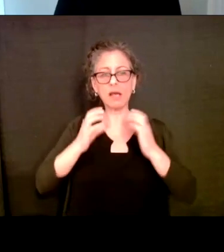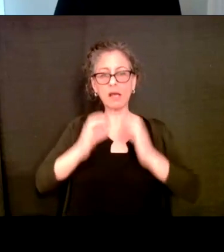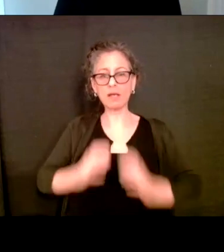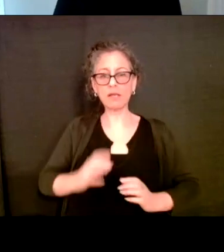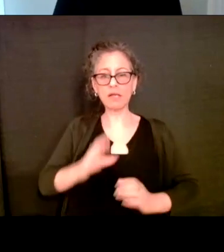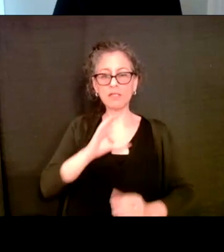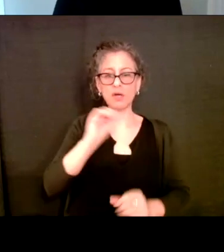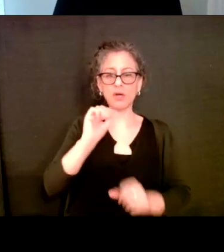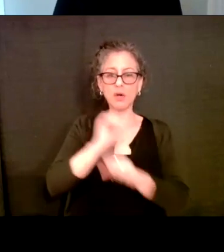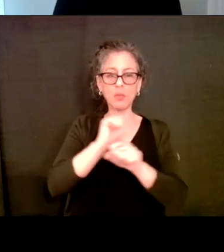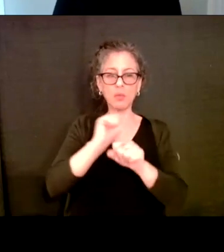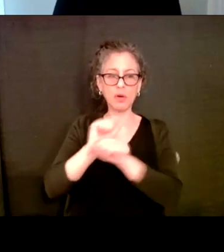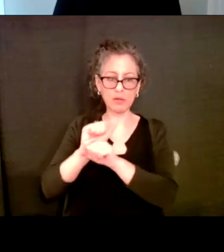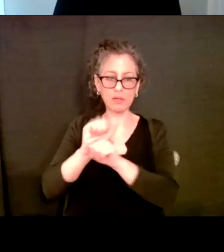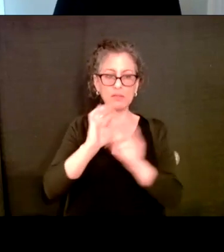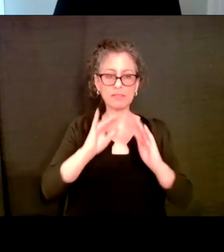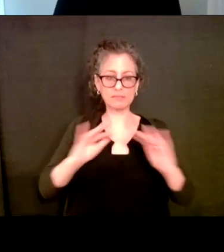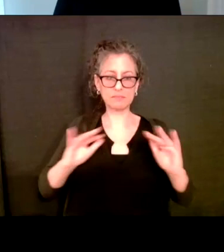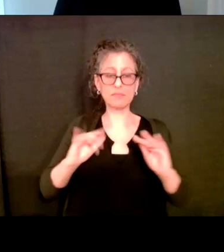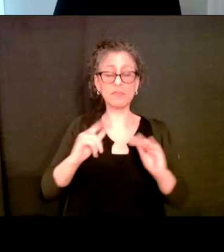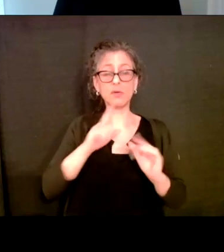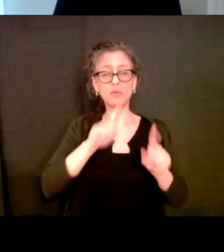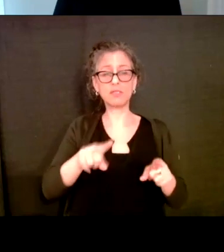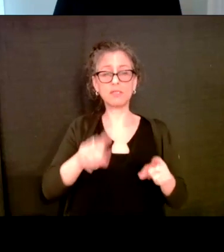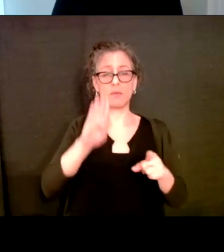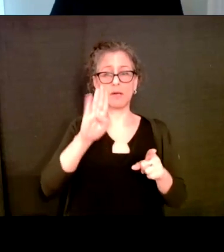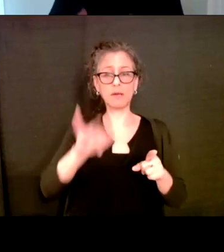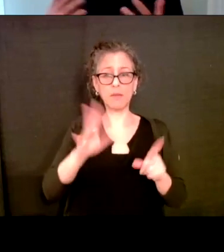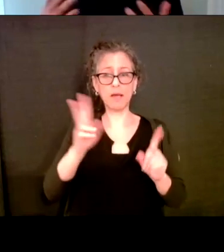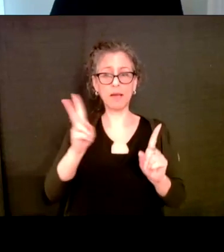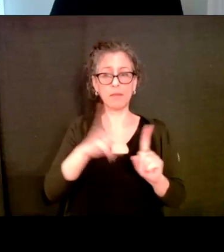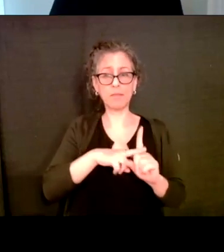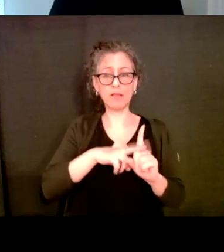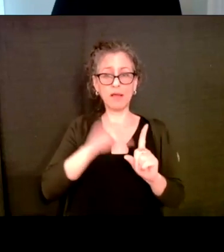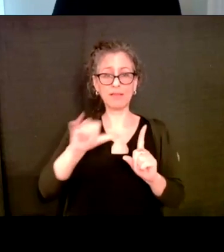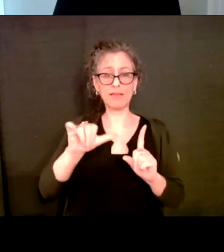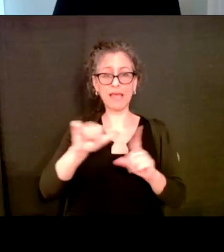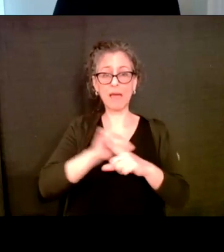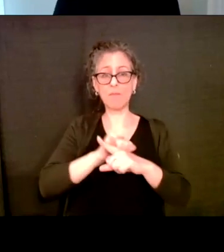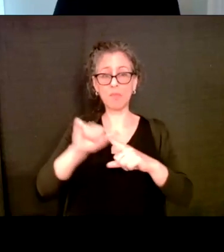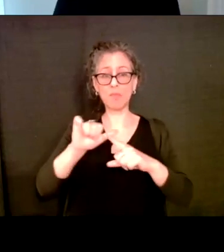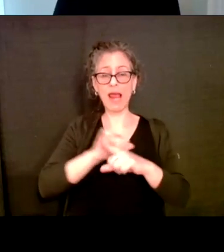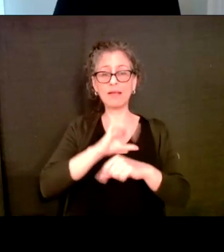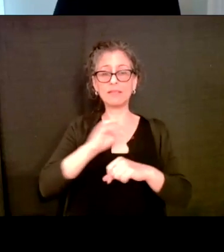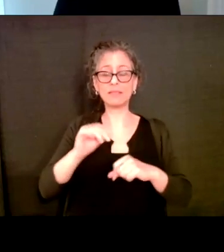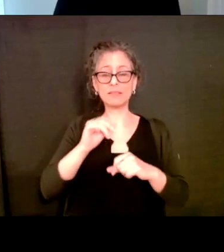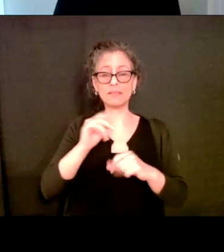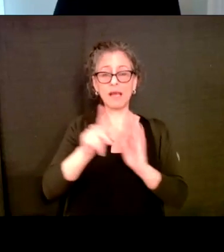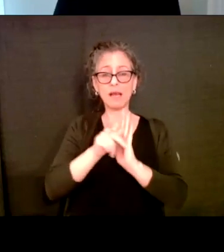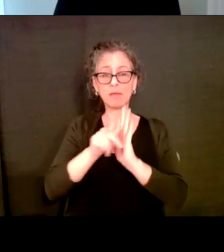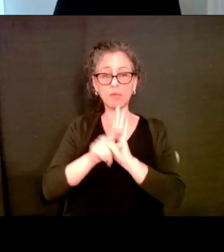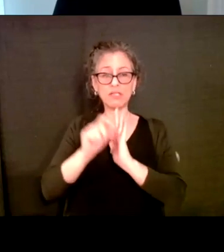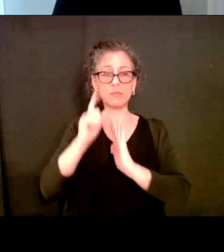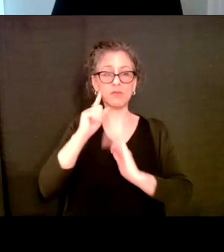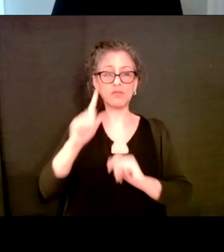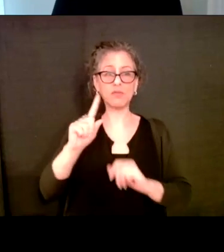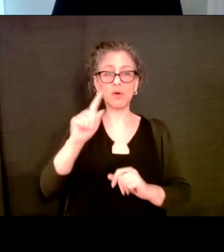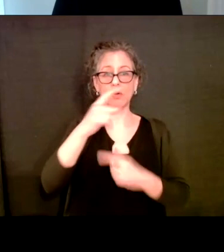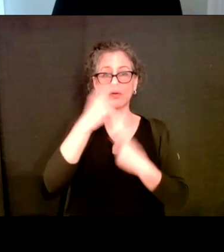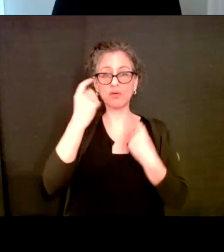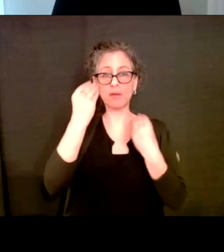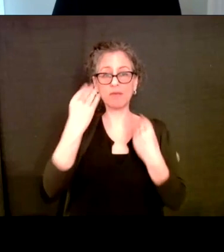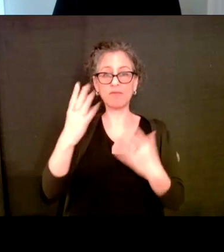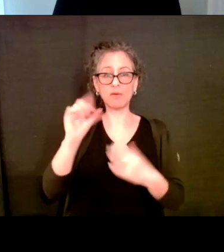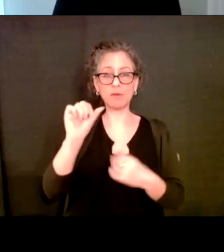coworkers. It's about responding by applying the practices and principles of trauma-informed care. And